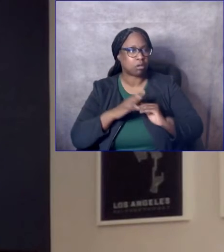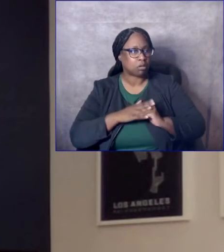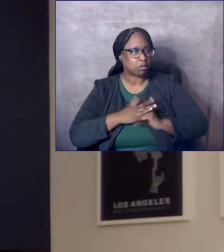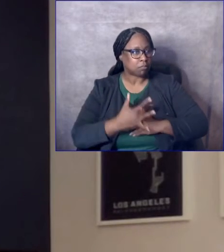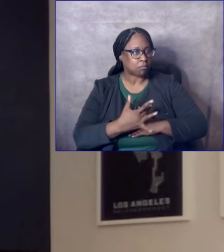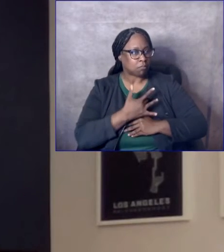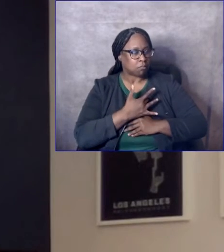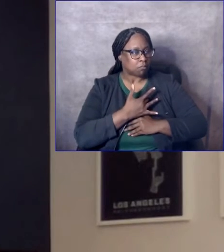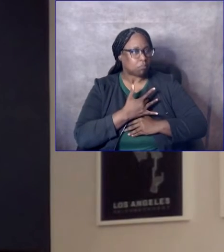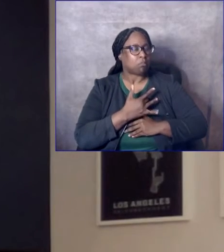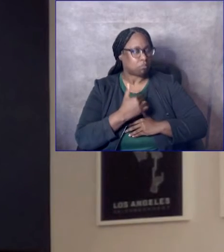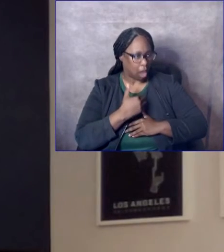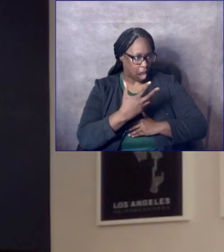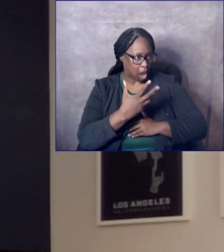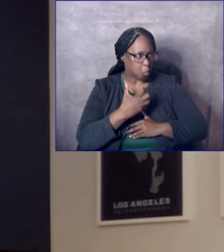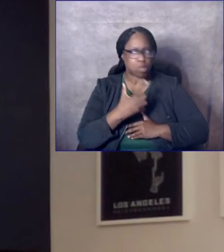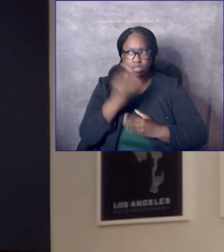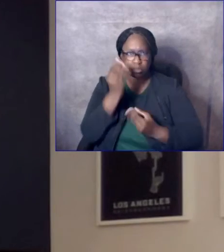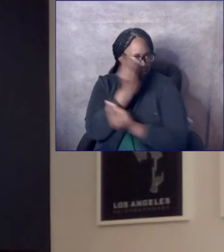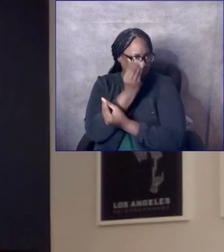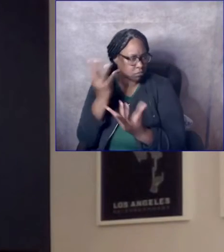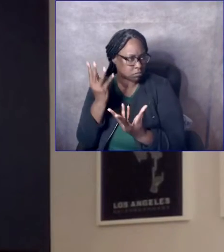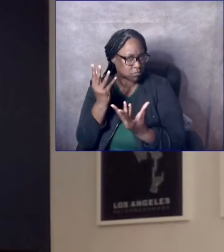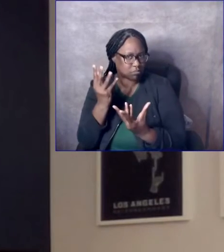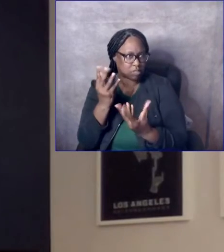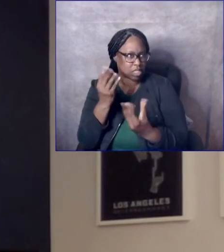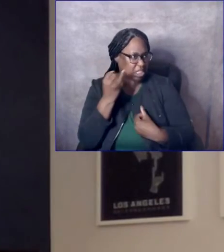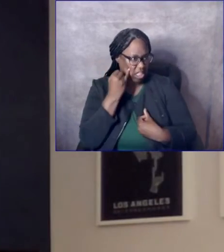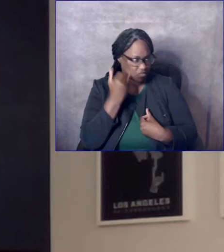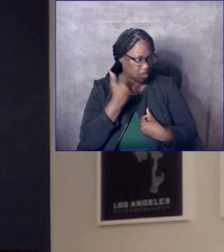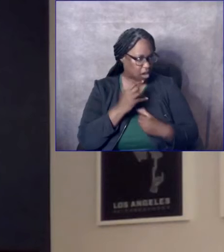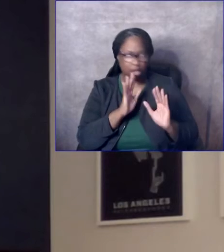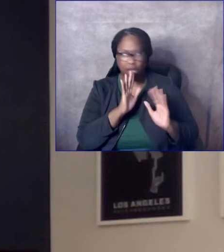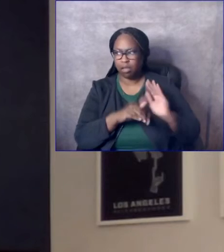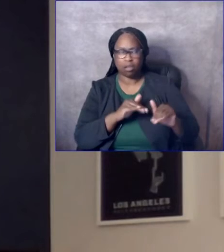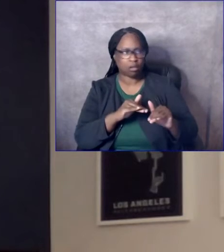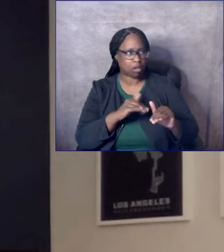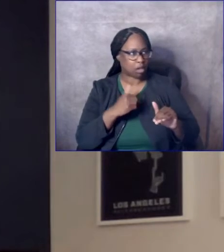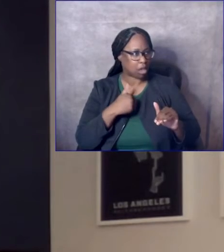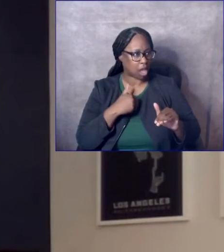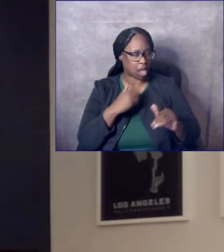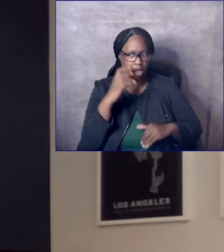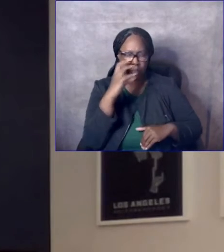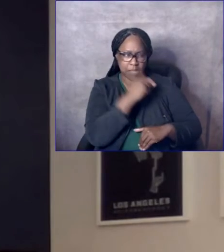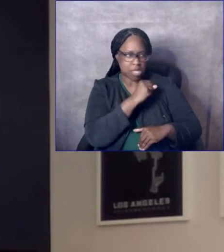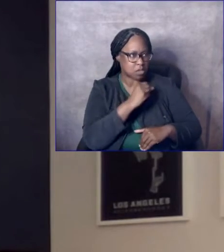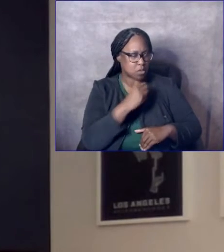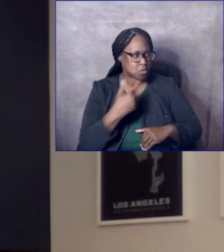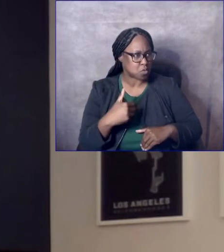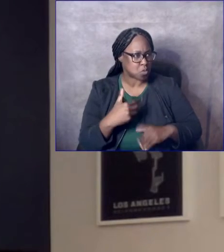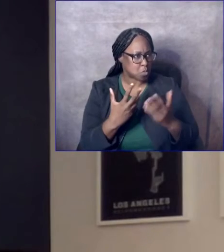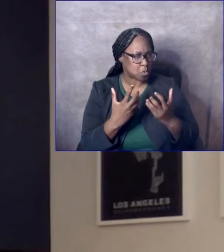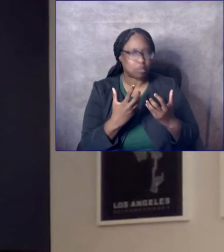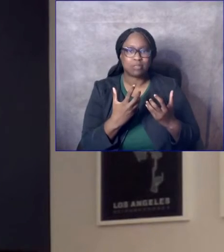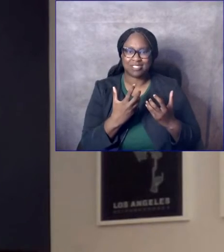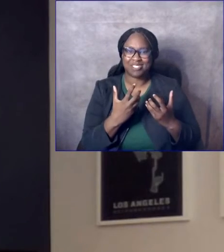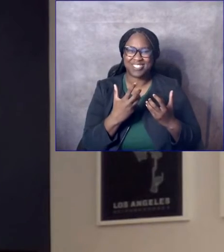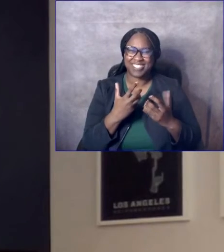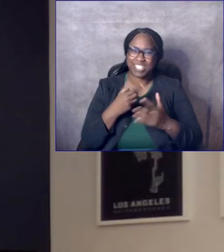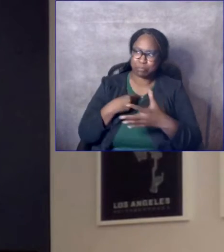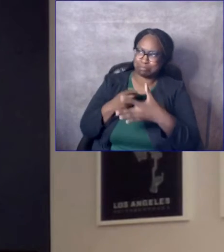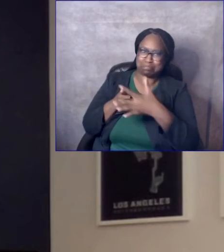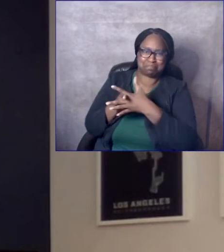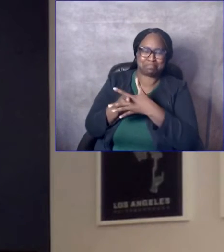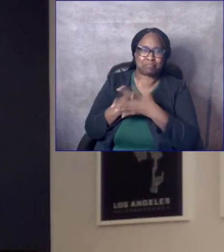is so impactful that I actually would be missing out if I didn't tell this story. And so it's important for us as communicators to be in